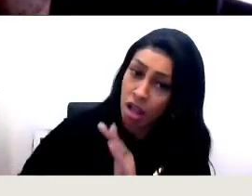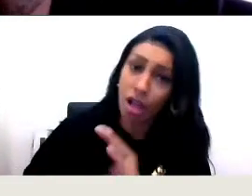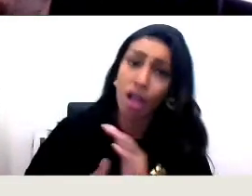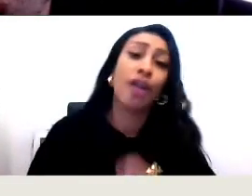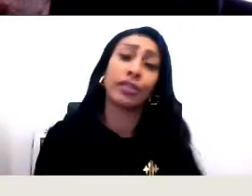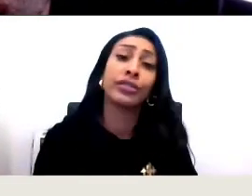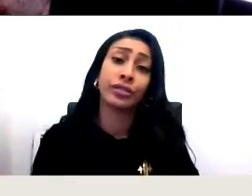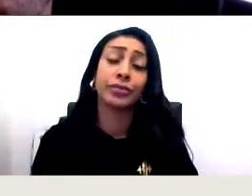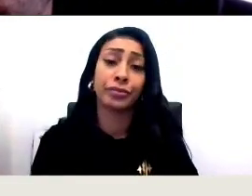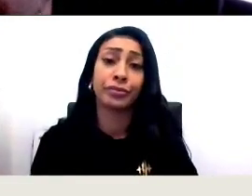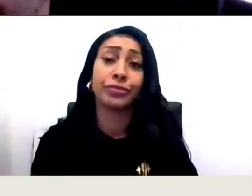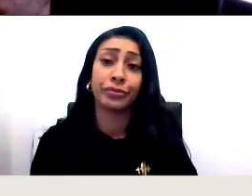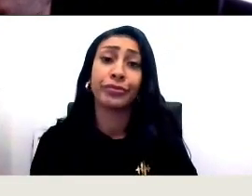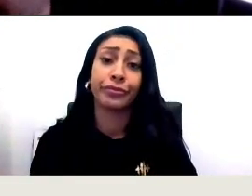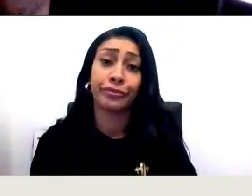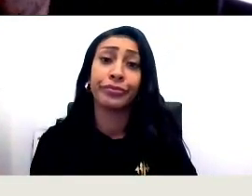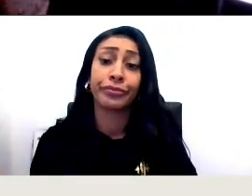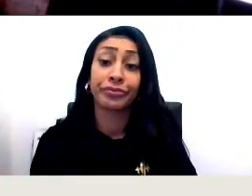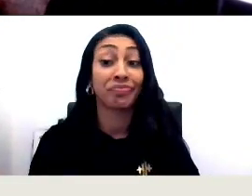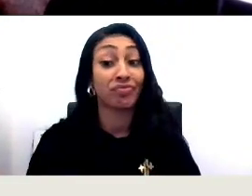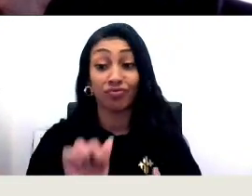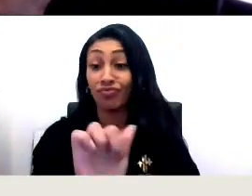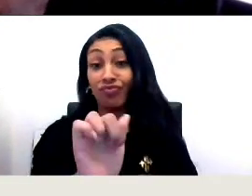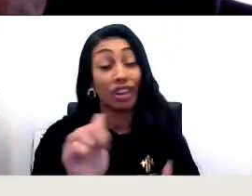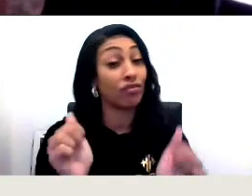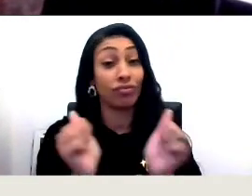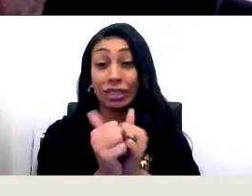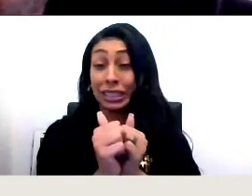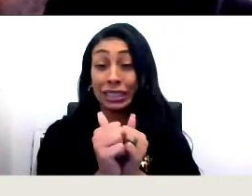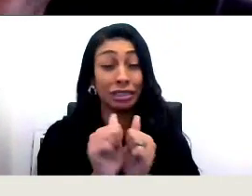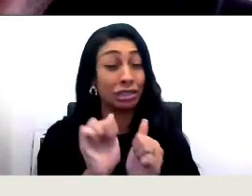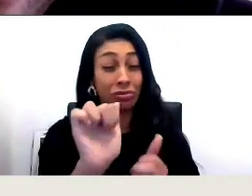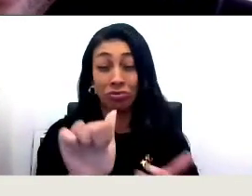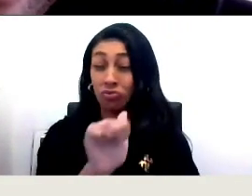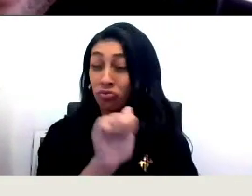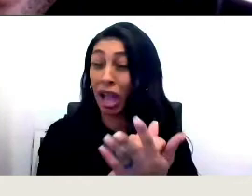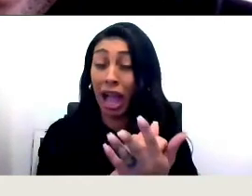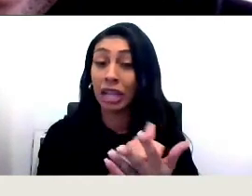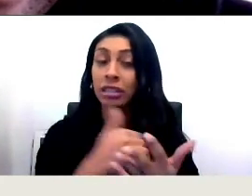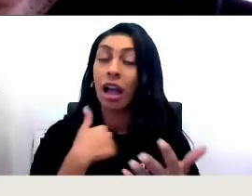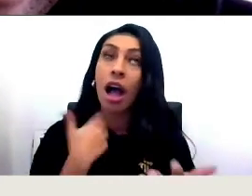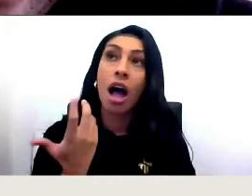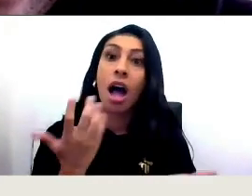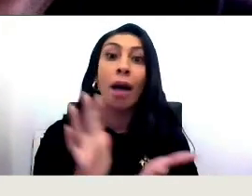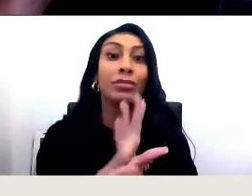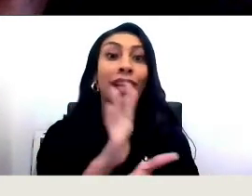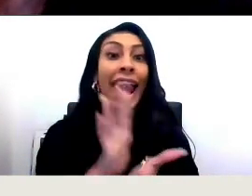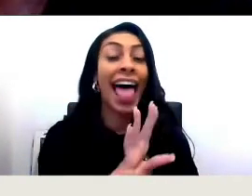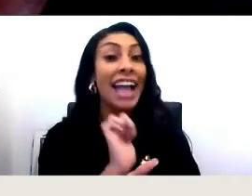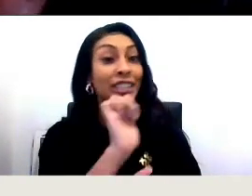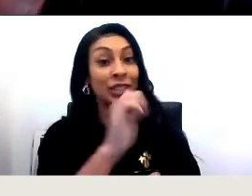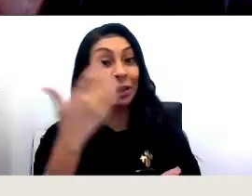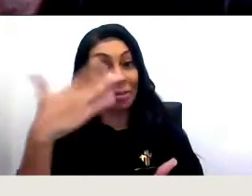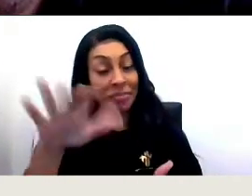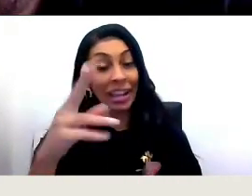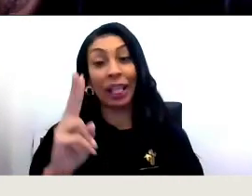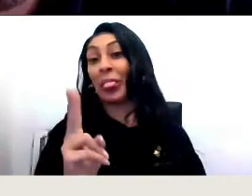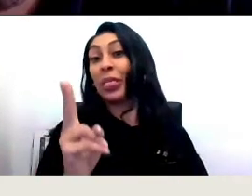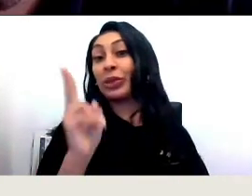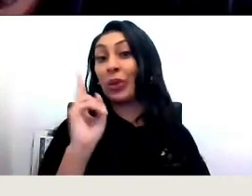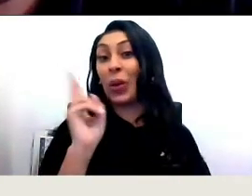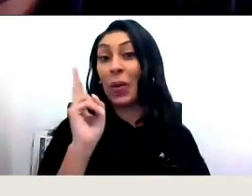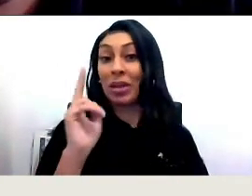hard. Yeah, you're completely right. I'm so delighted you had that experience. You got to be on stage